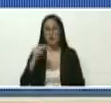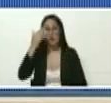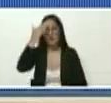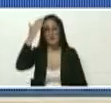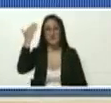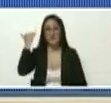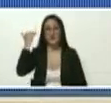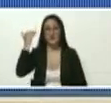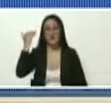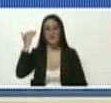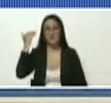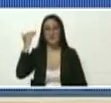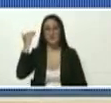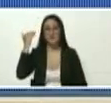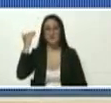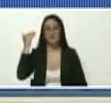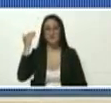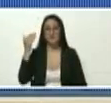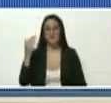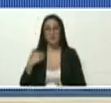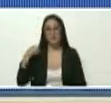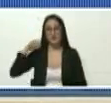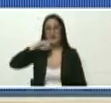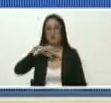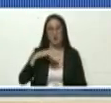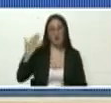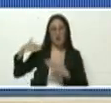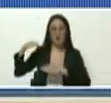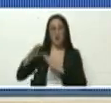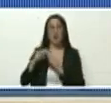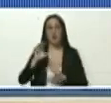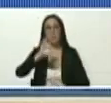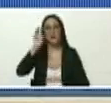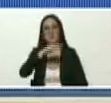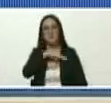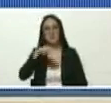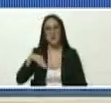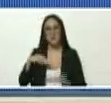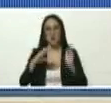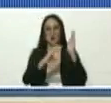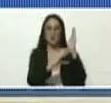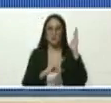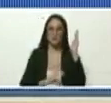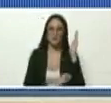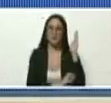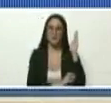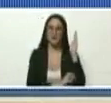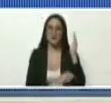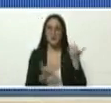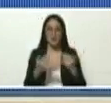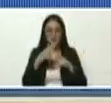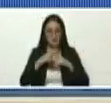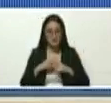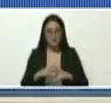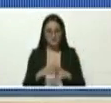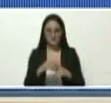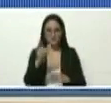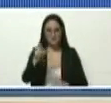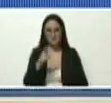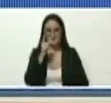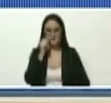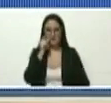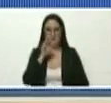nuestras, forget our legends from all nuestras the OPEC leyendas countries. De todos los países Today miembros we de la honor OPEP. Dr. Álvaro Hoy Silva Calderón honramos from Venezuela. A Álvaro Silva